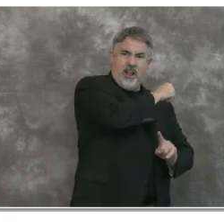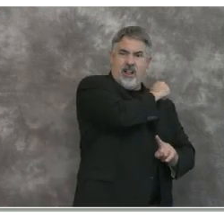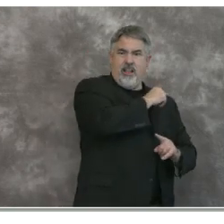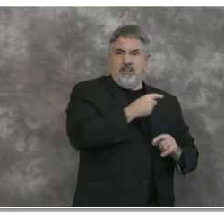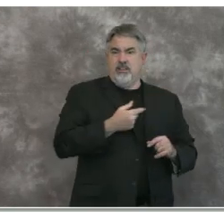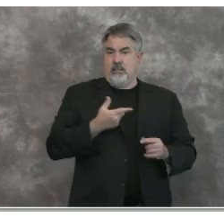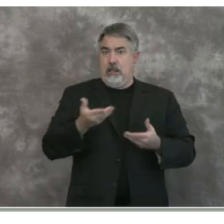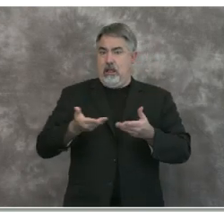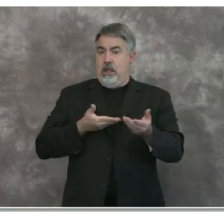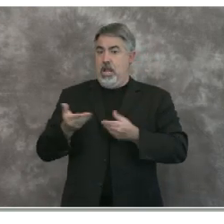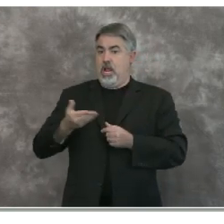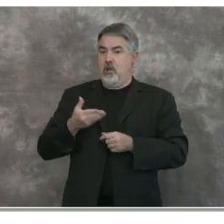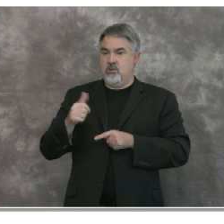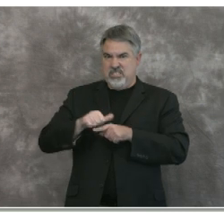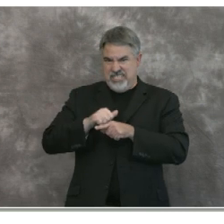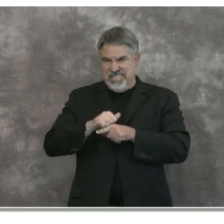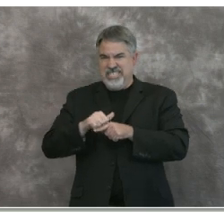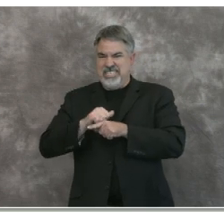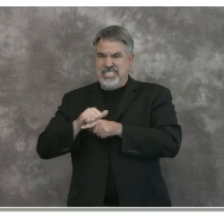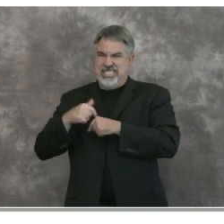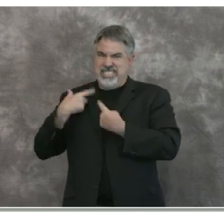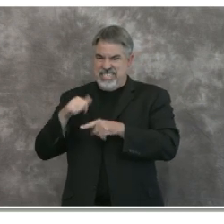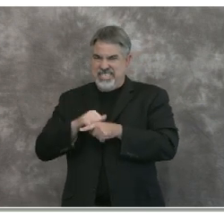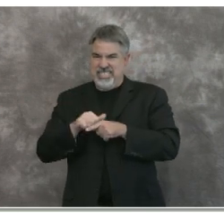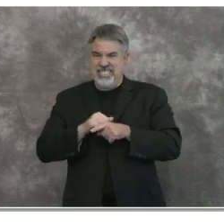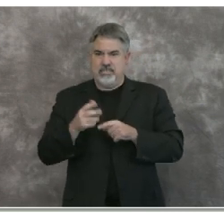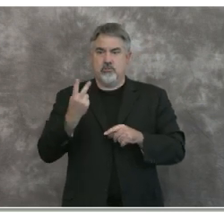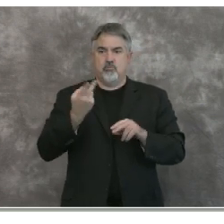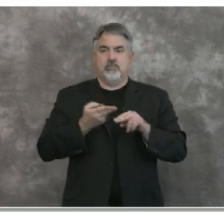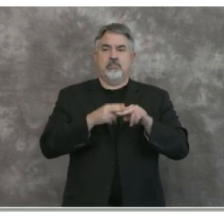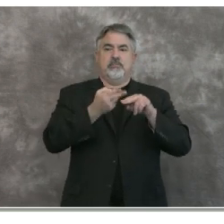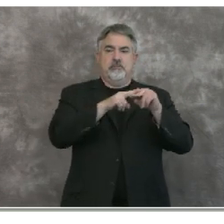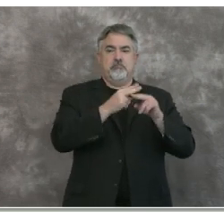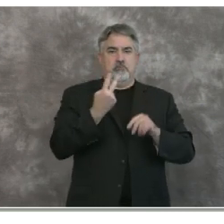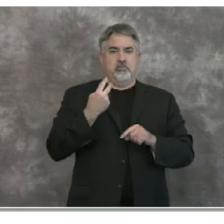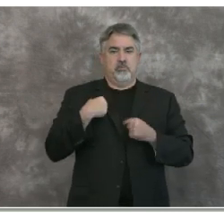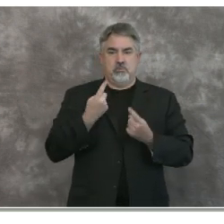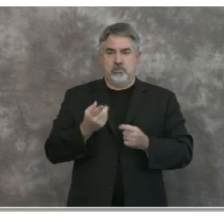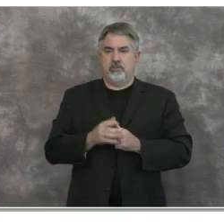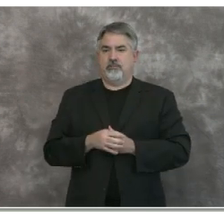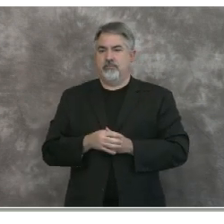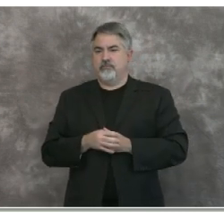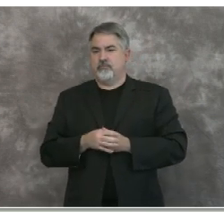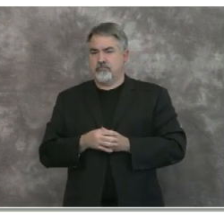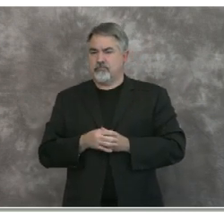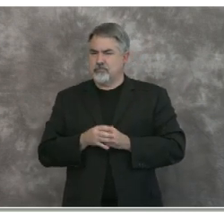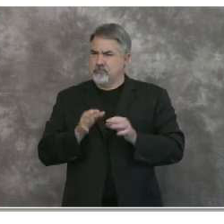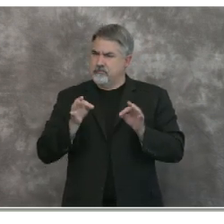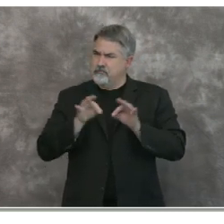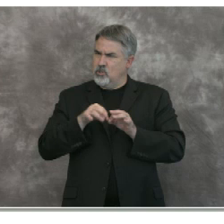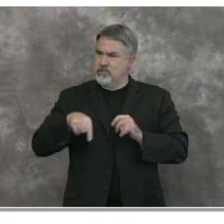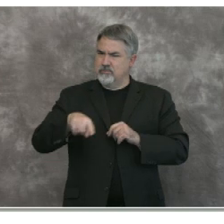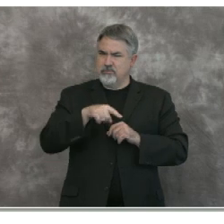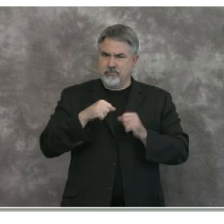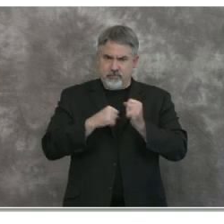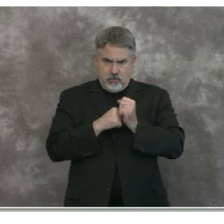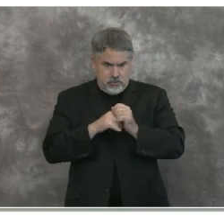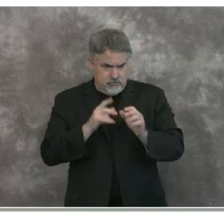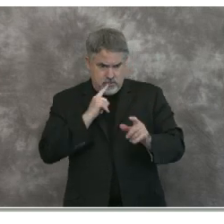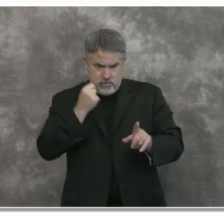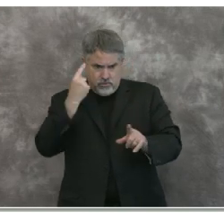continue to jump. And these 2 numbers, again, go together and provide a vital foundation of our ongoing efforts as we open up the ability